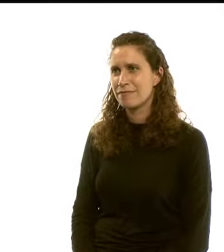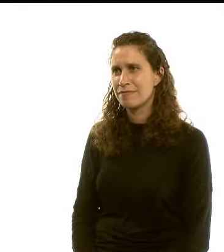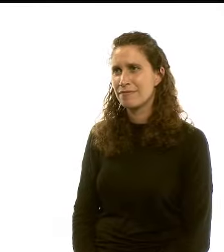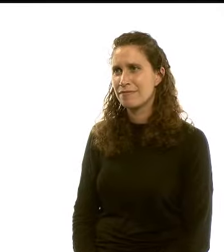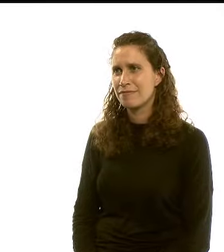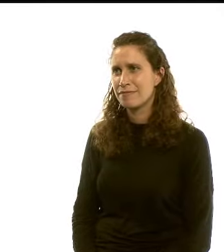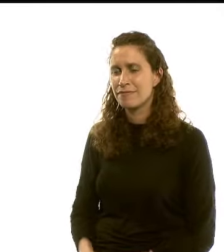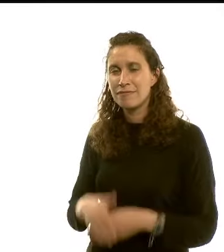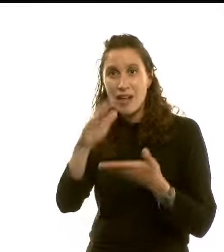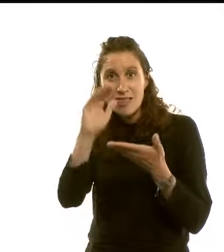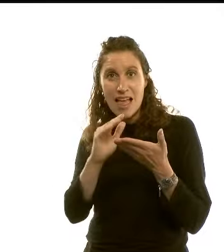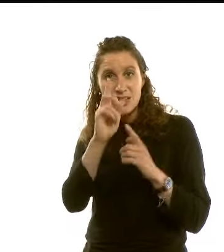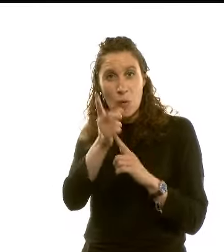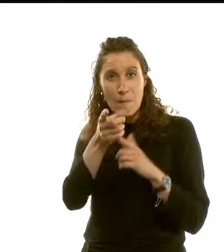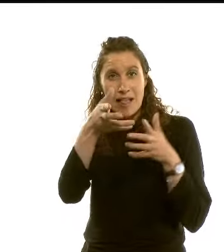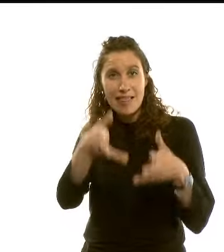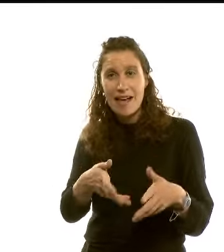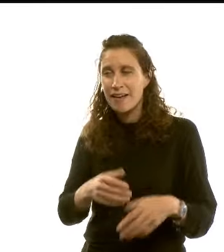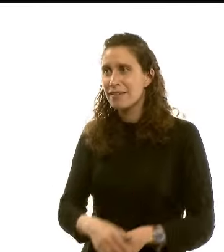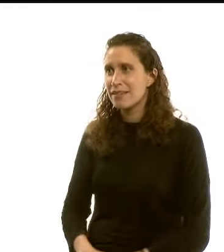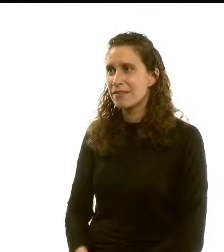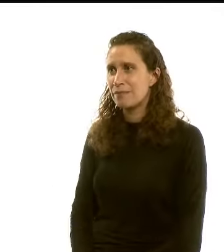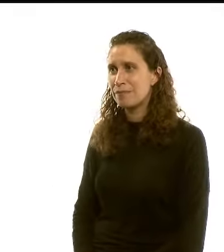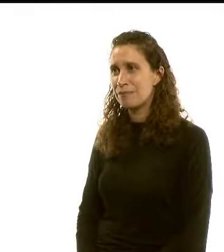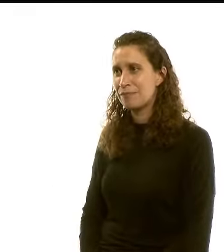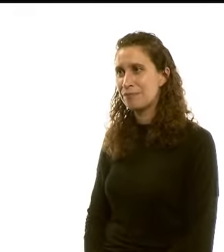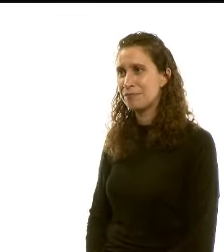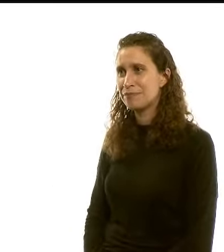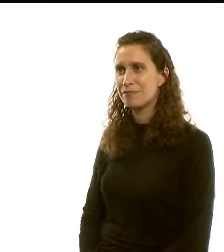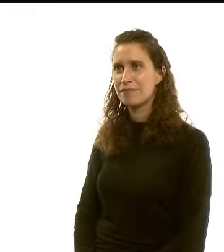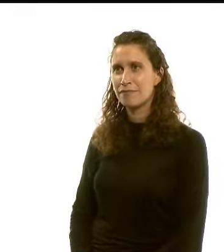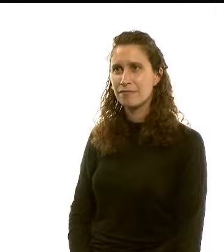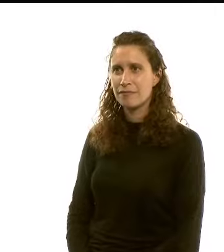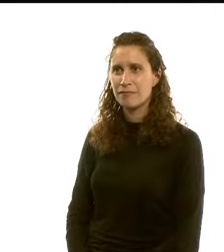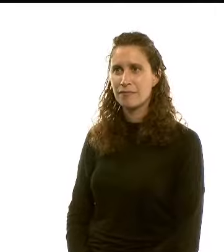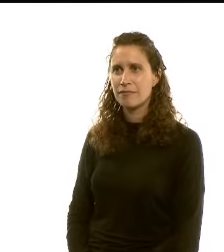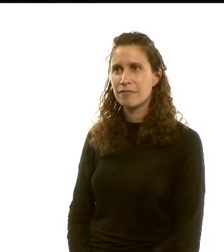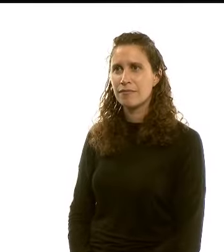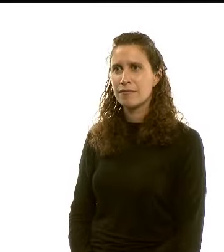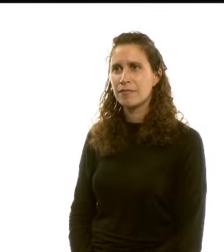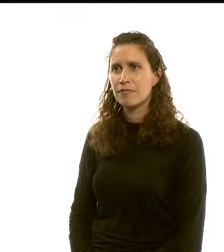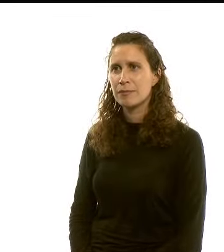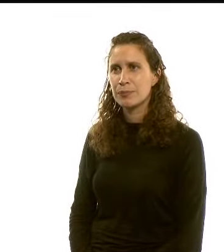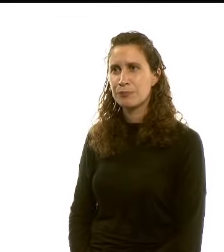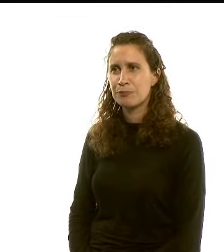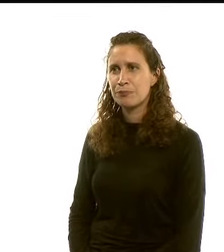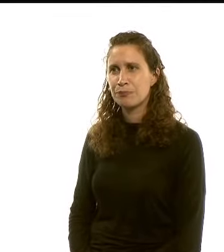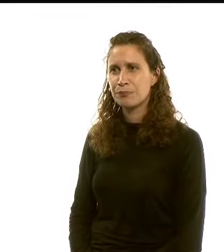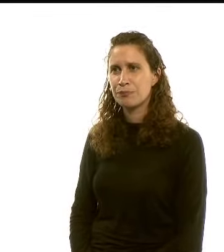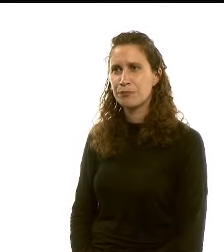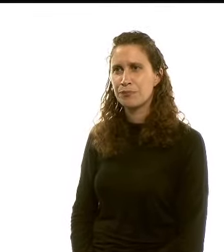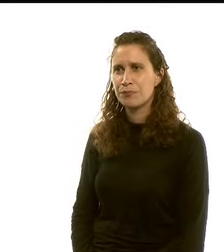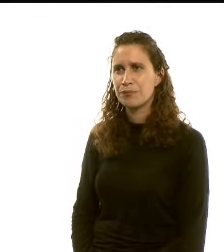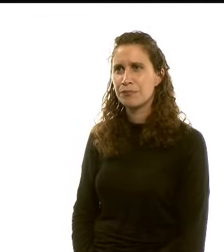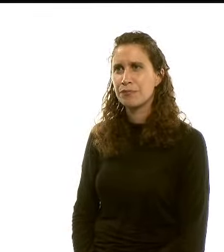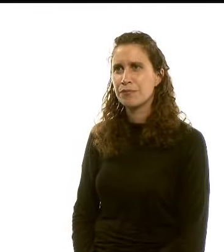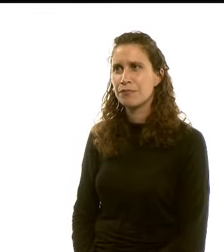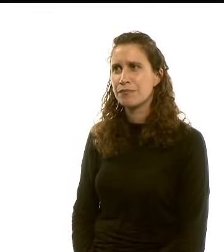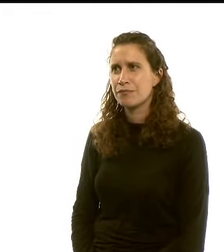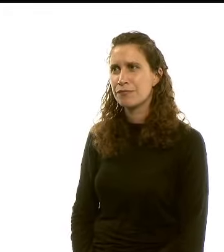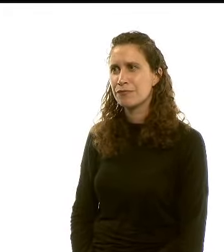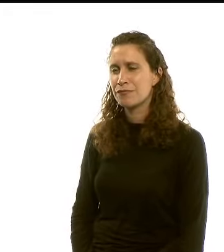under a minute. Under a minute! It goes too fast! Are you sure? I feel like there's like 5 minutes left. No, you got about 50 seconds now, Joel. No,